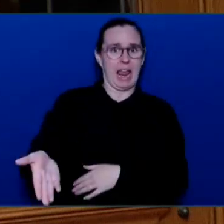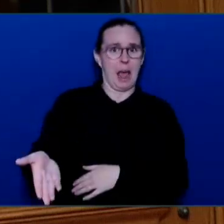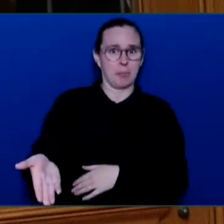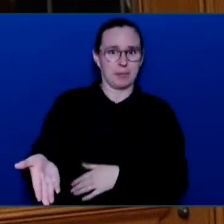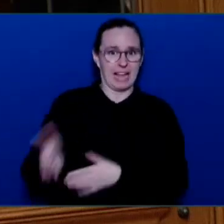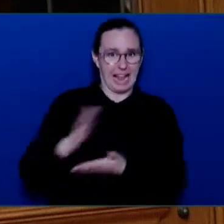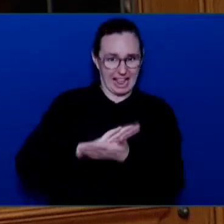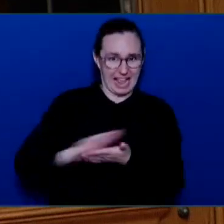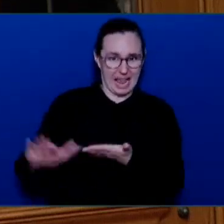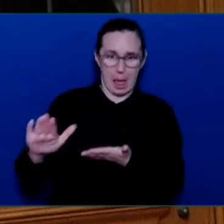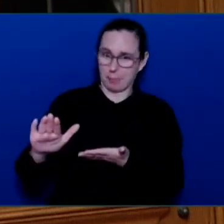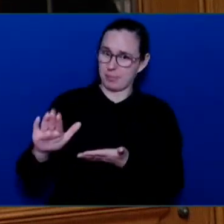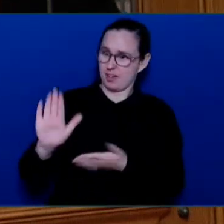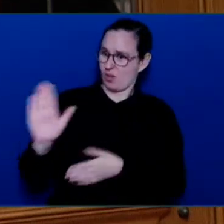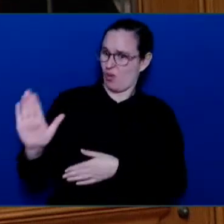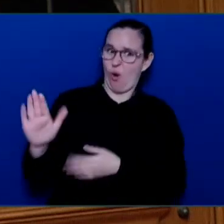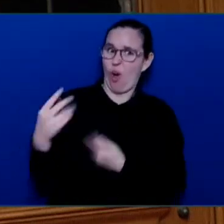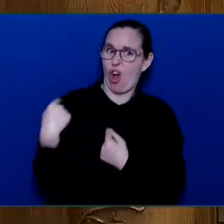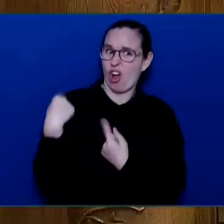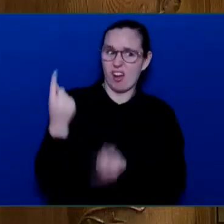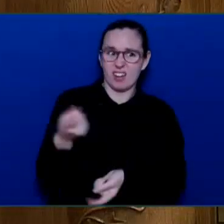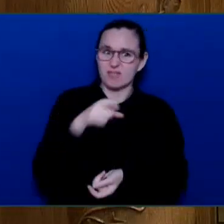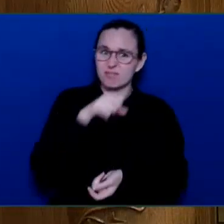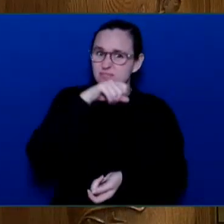staffing crisis?